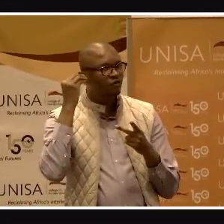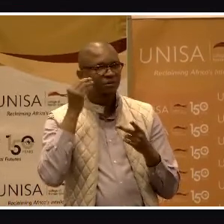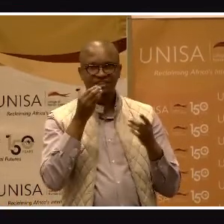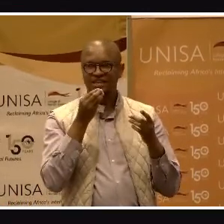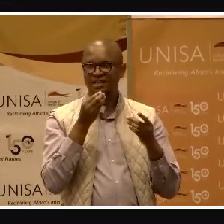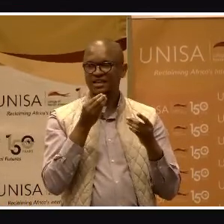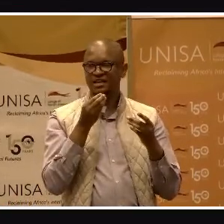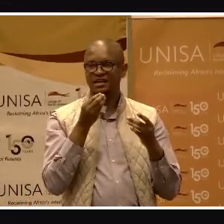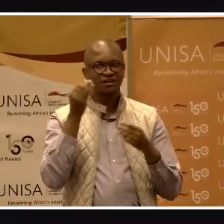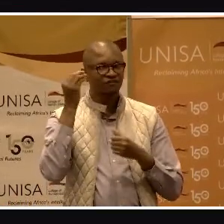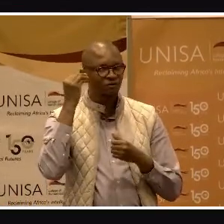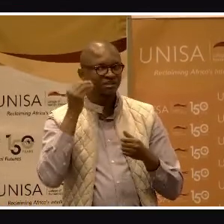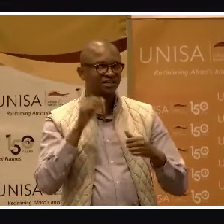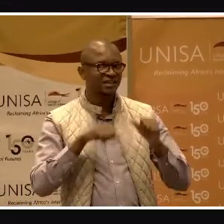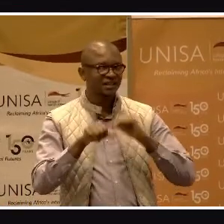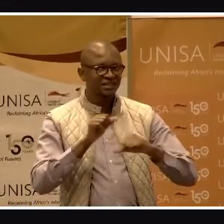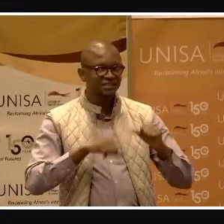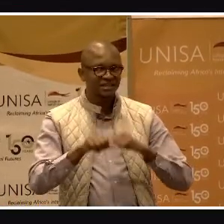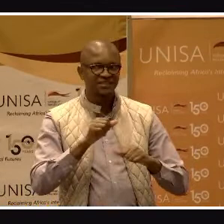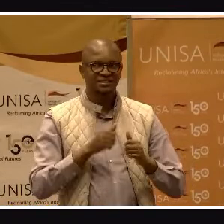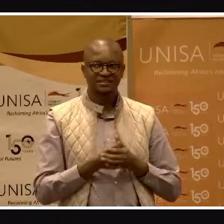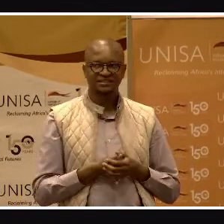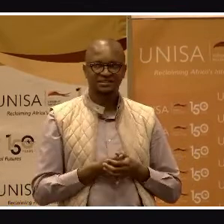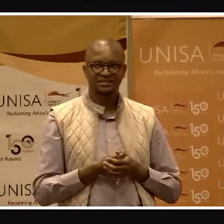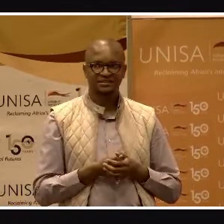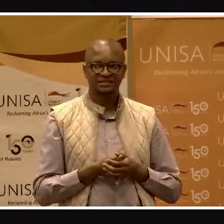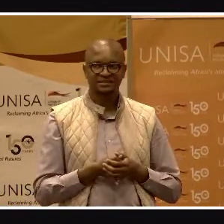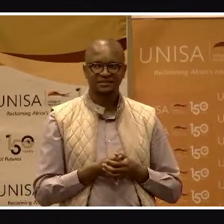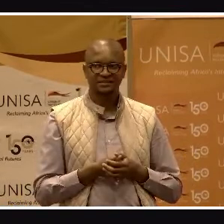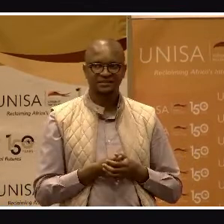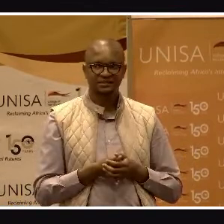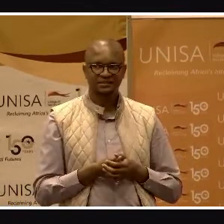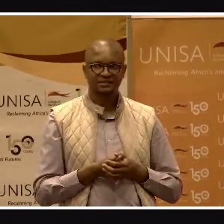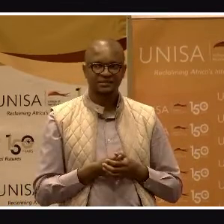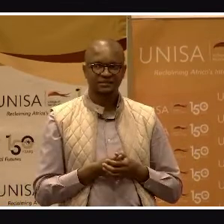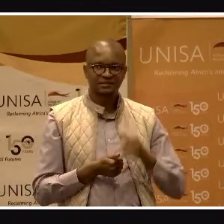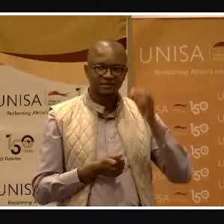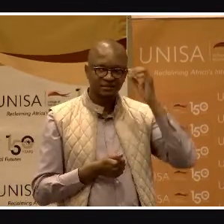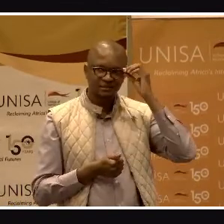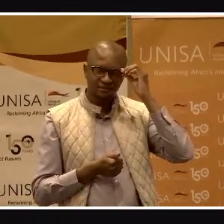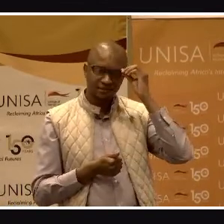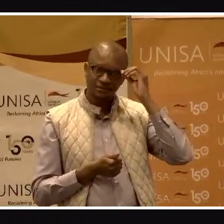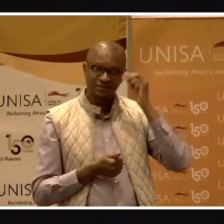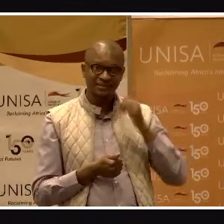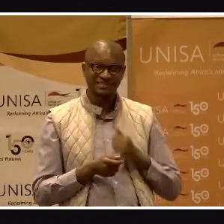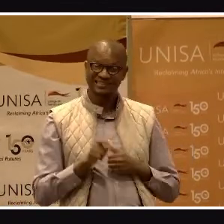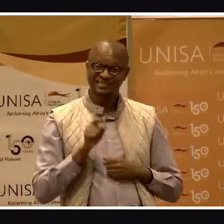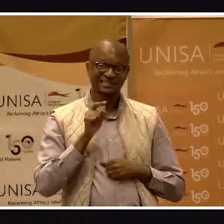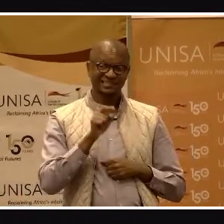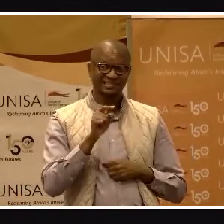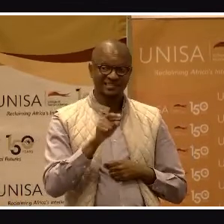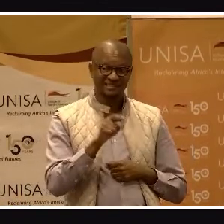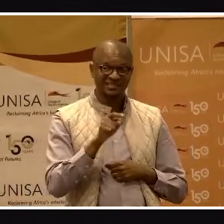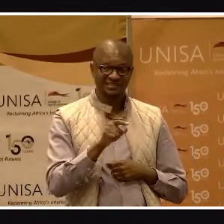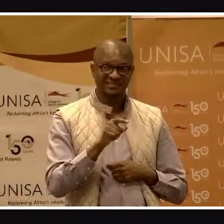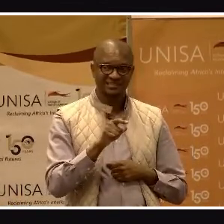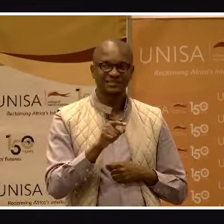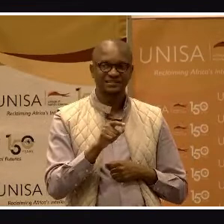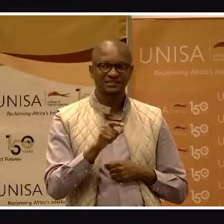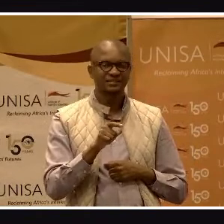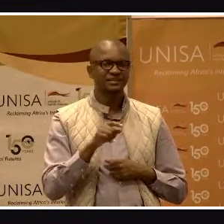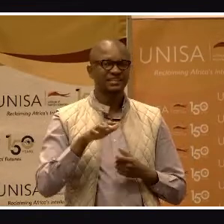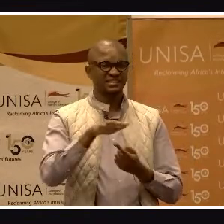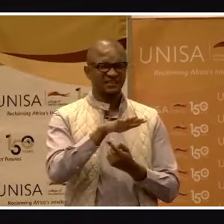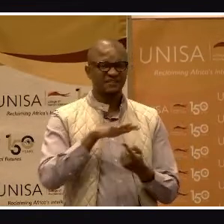my discipline, brought out this particular keyword. Okay? Library and information science is an interdisciplinary field of